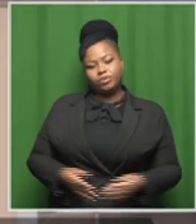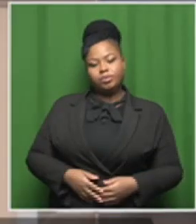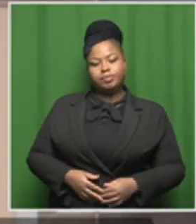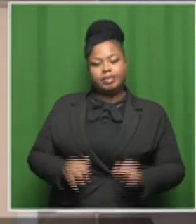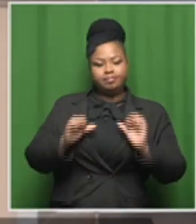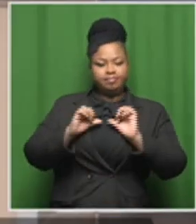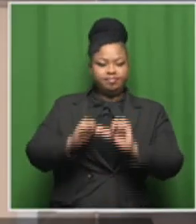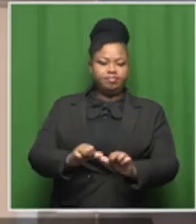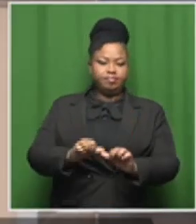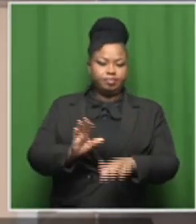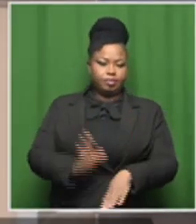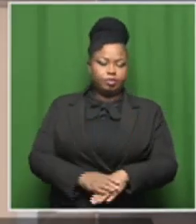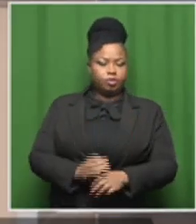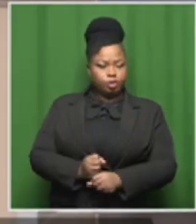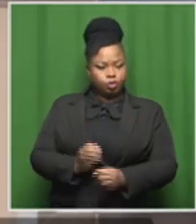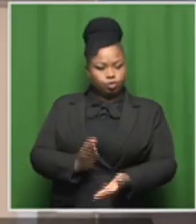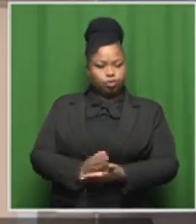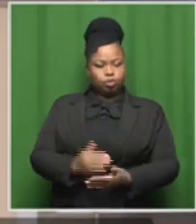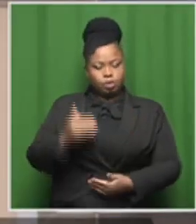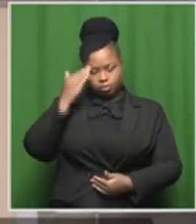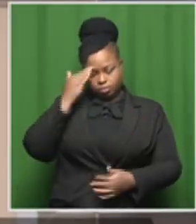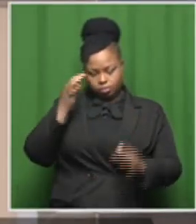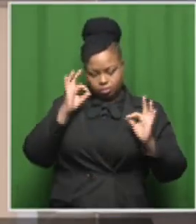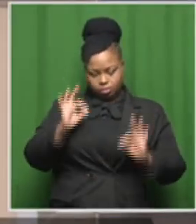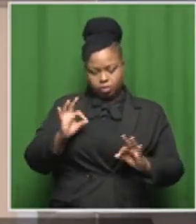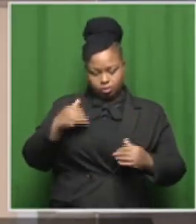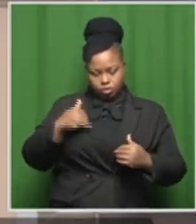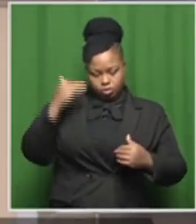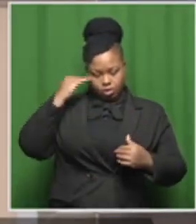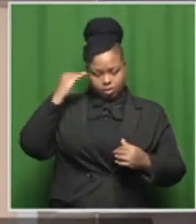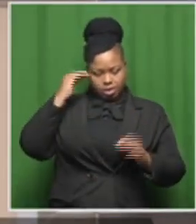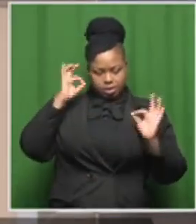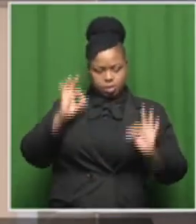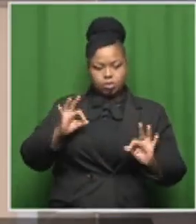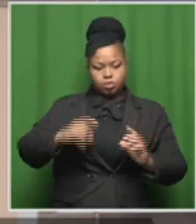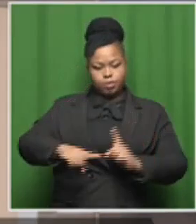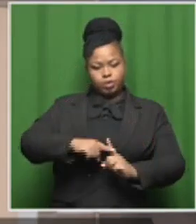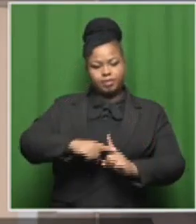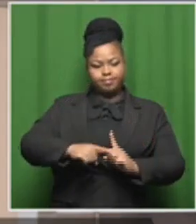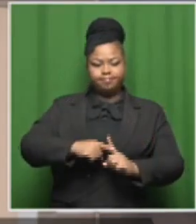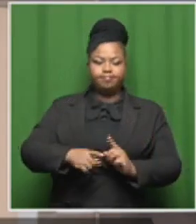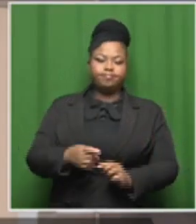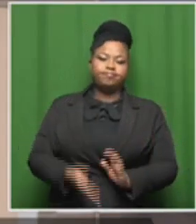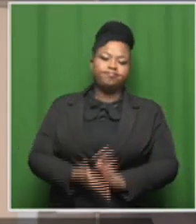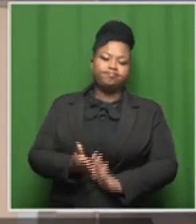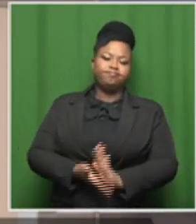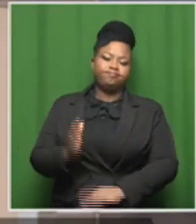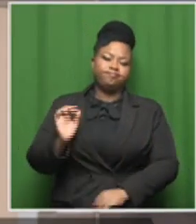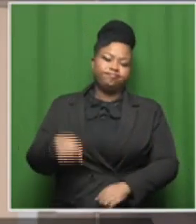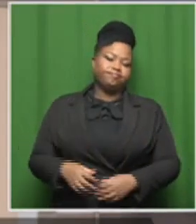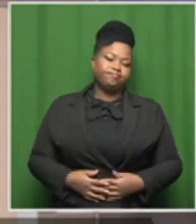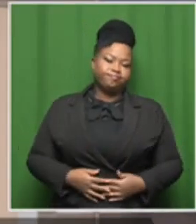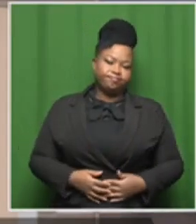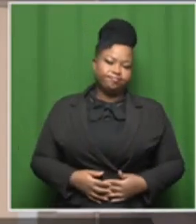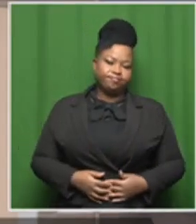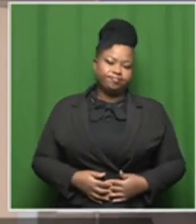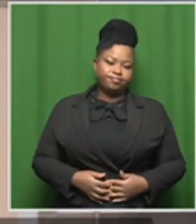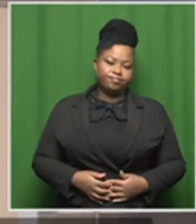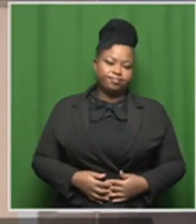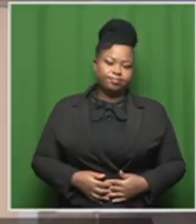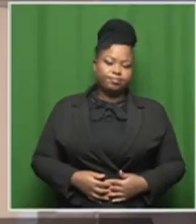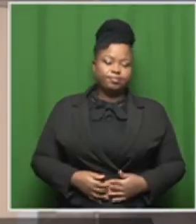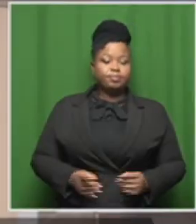Constant reassurance, being able to live in your own head and just get down and do whatever you need to do. I think that's the key.